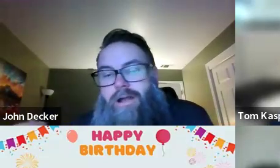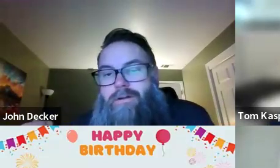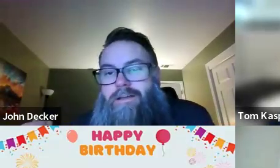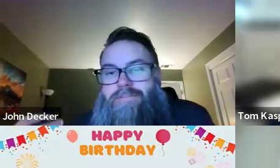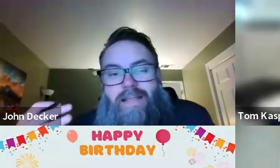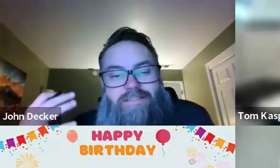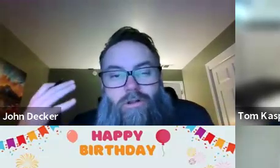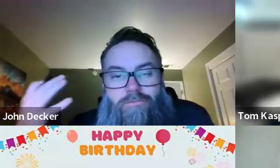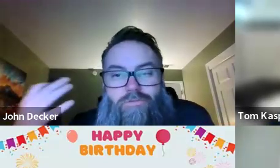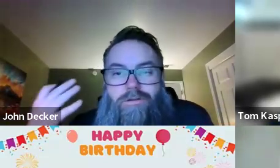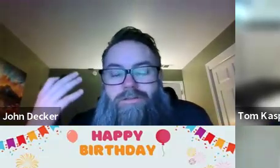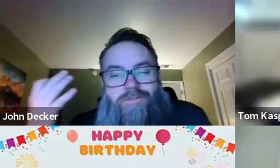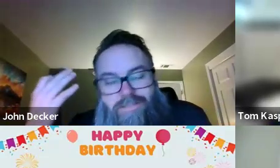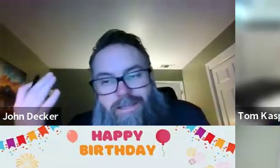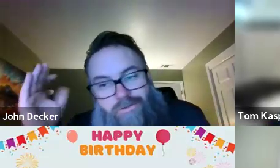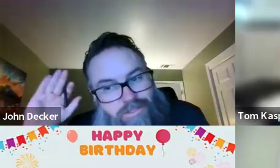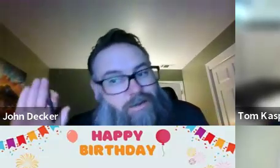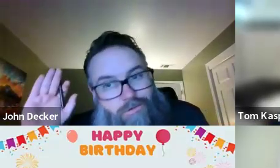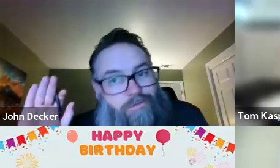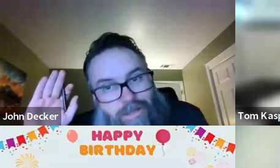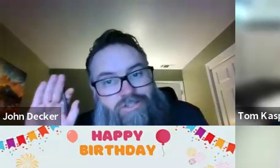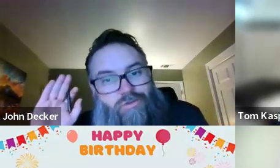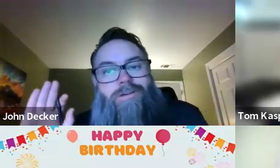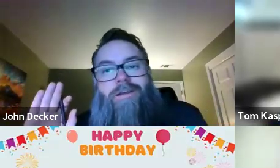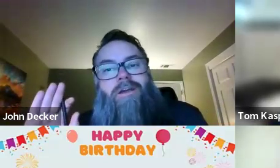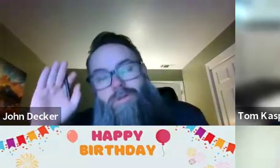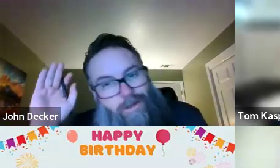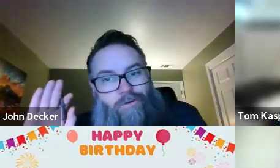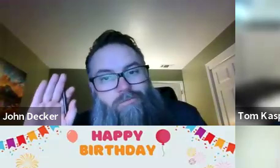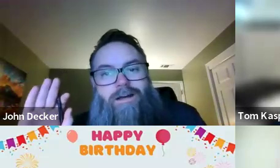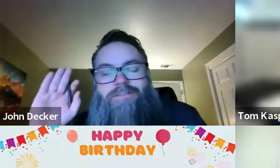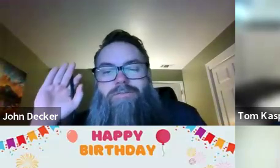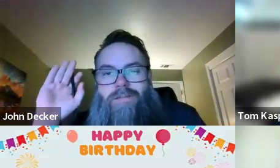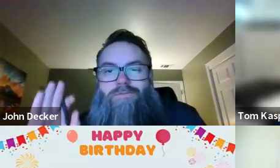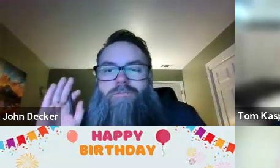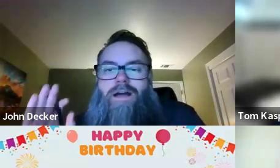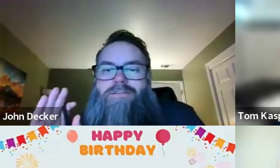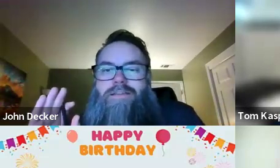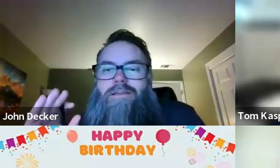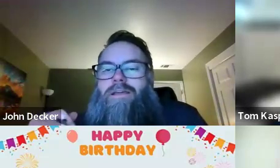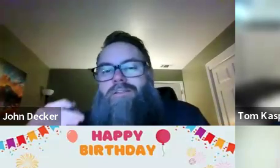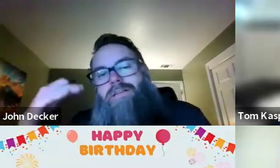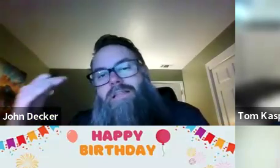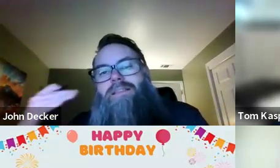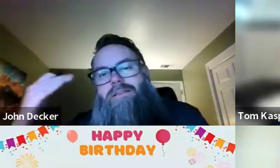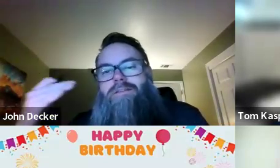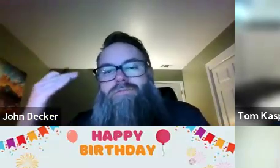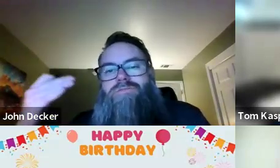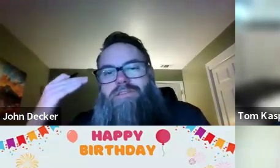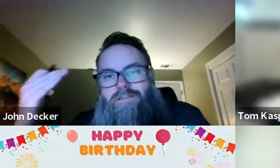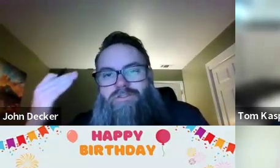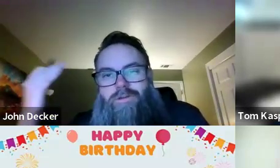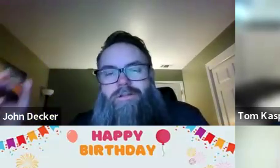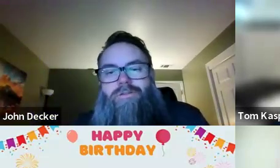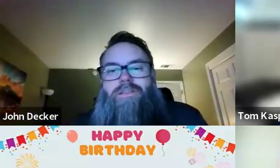just means better outcomes. And as all of you, say in your stakeholder feedback to Jordan, we need affordable housing. We need affordable housing. There's a lot